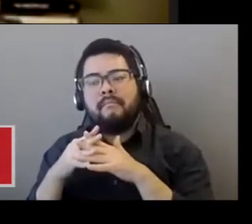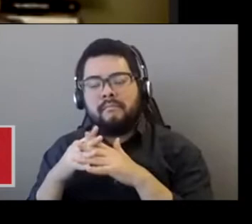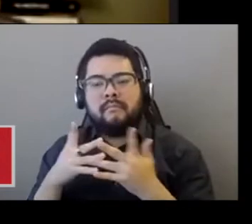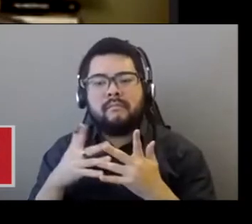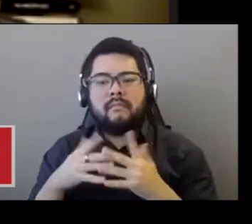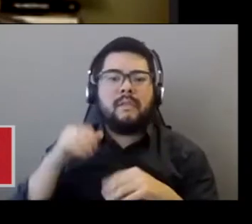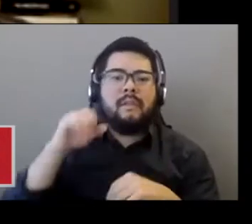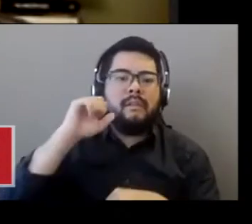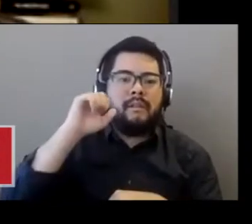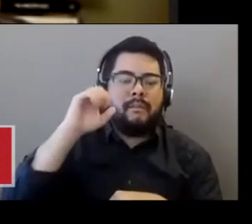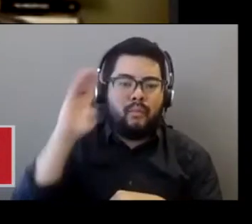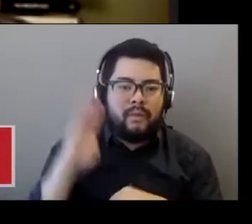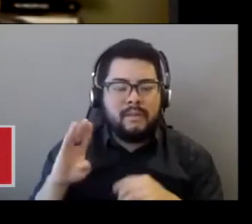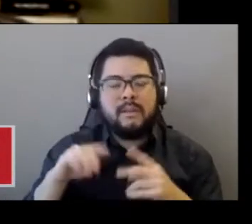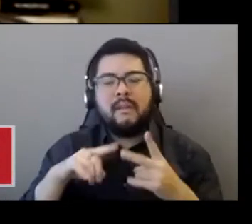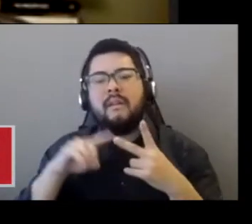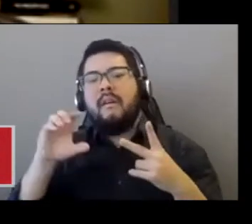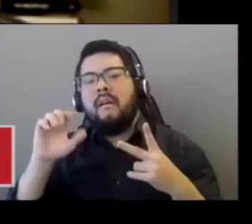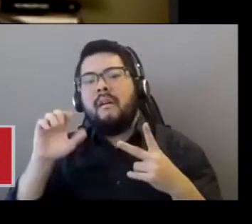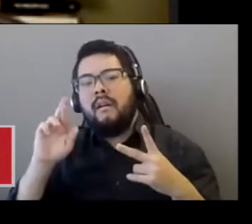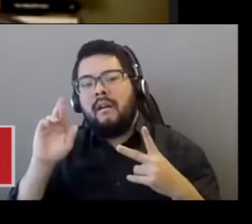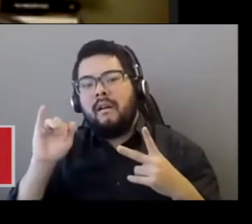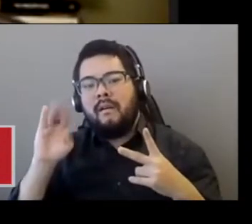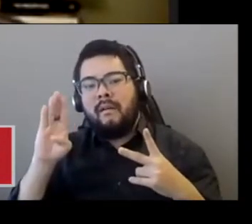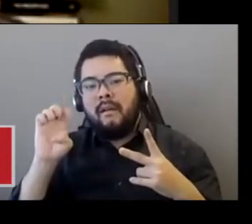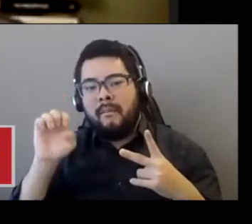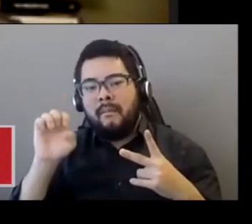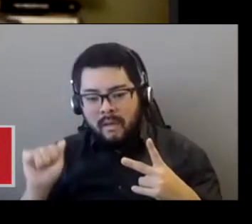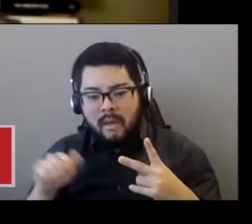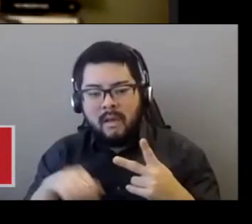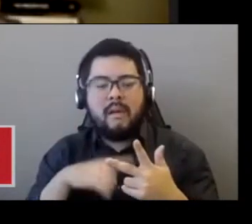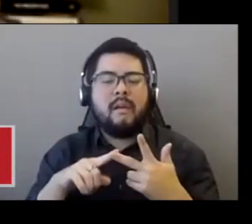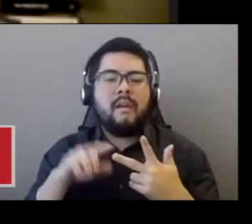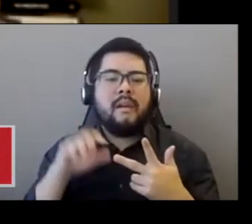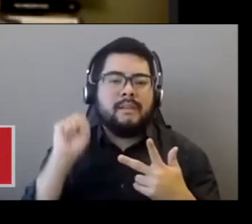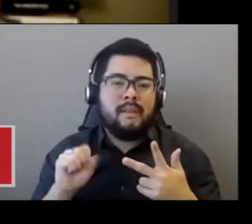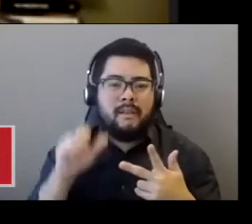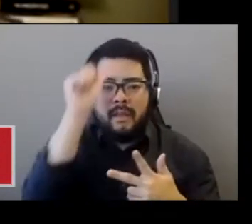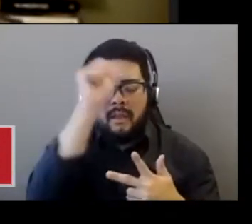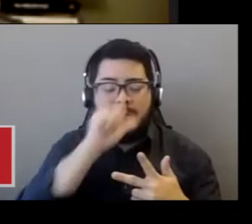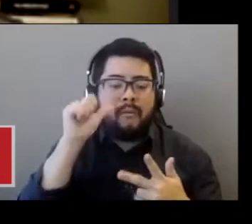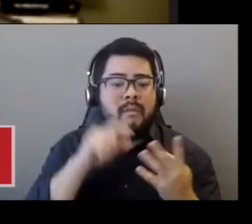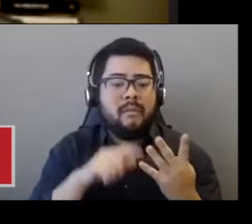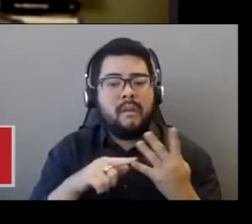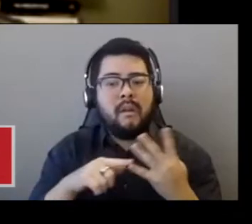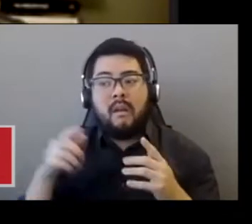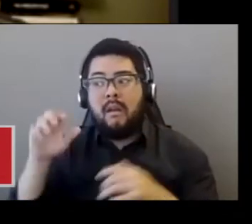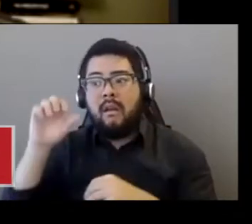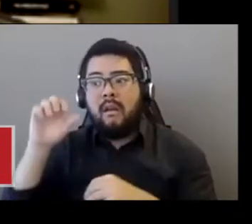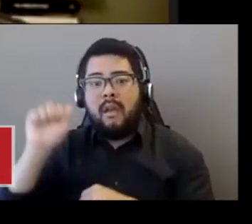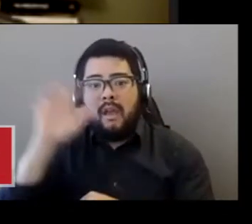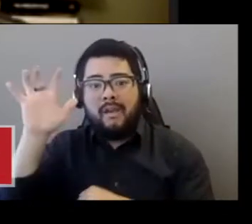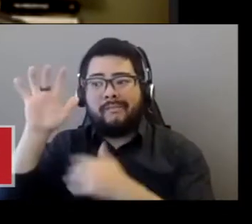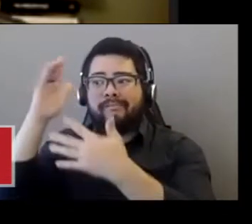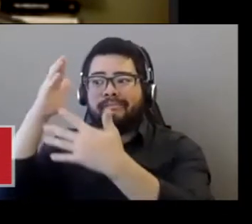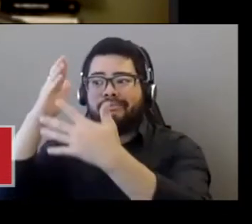whole of Latin America and the Caribbean, in Southern Africa, in large parts of Asia. We're going to work